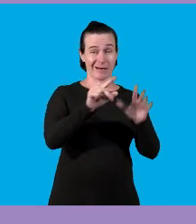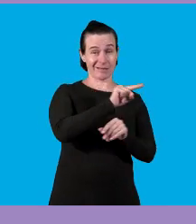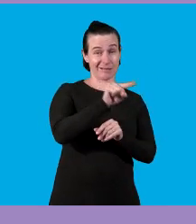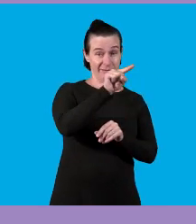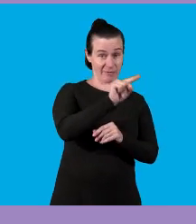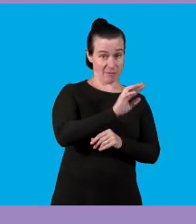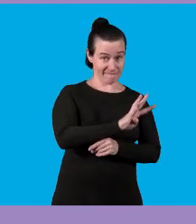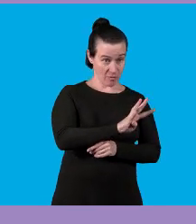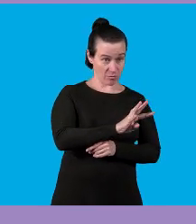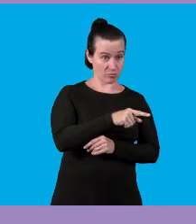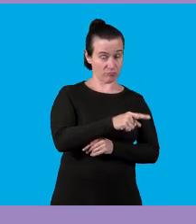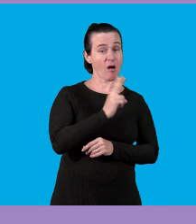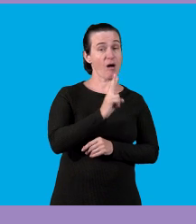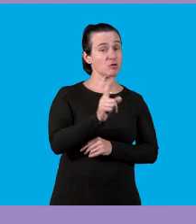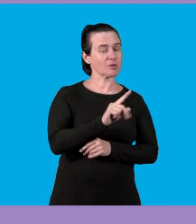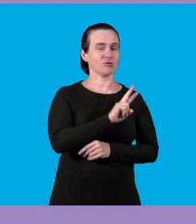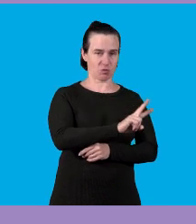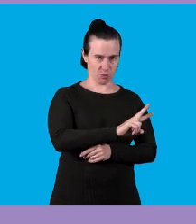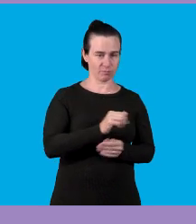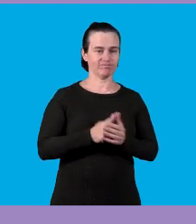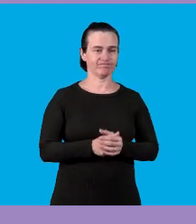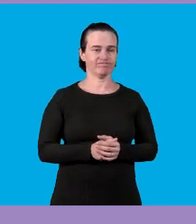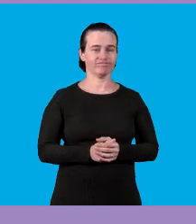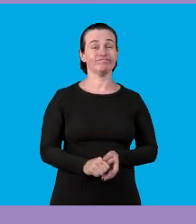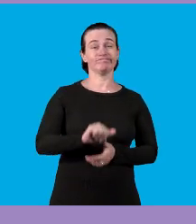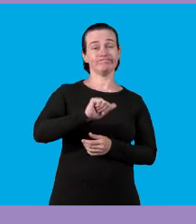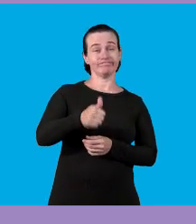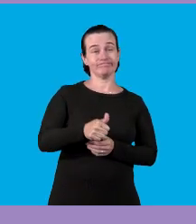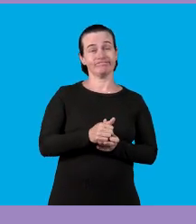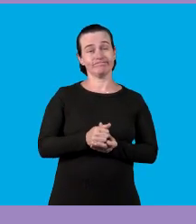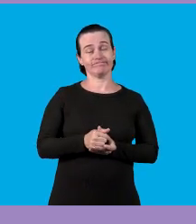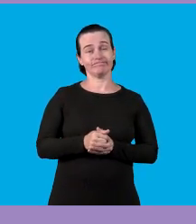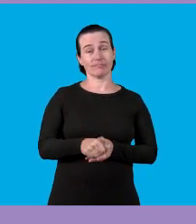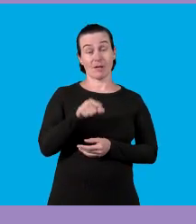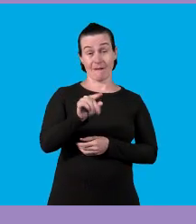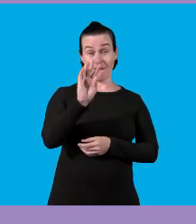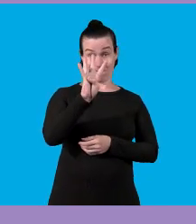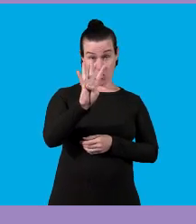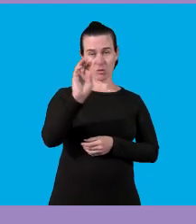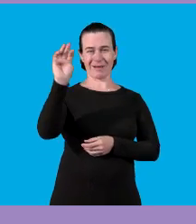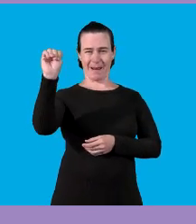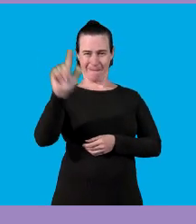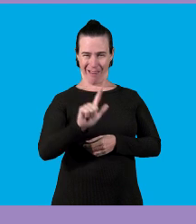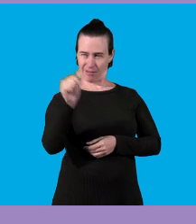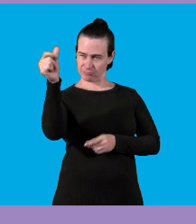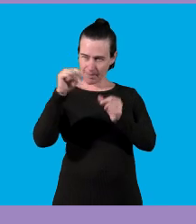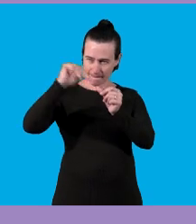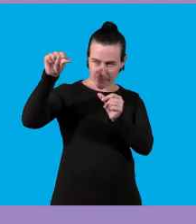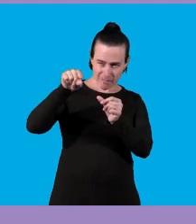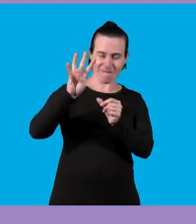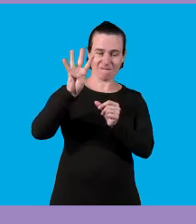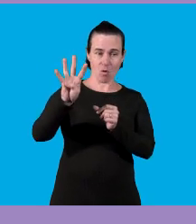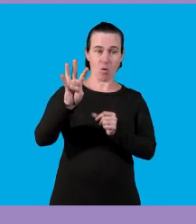8 divided by 4, which gives us 2, and ML, which is 4 divided by